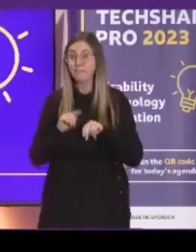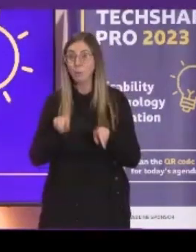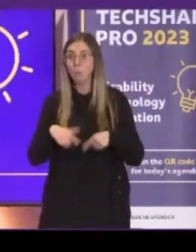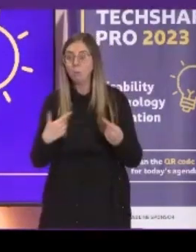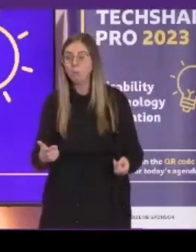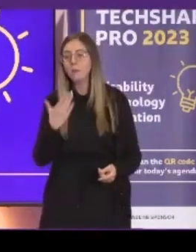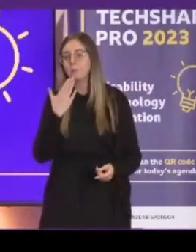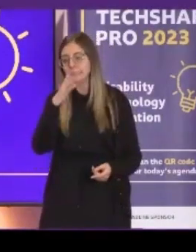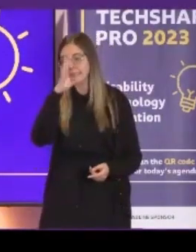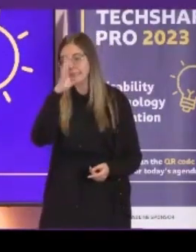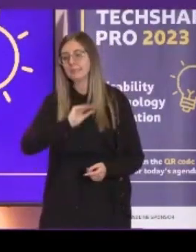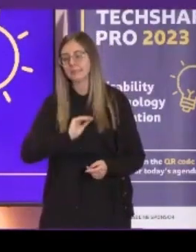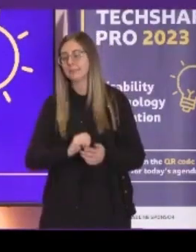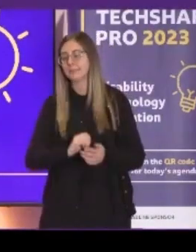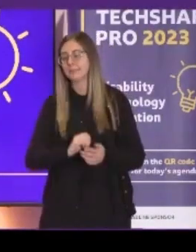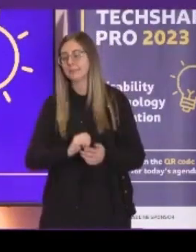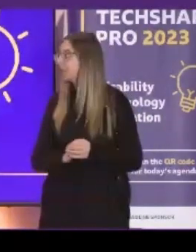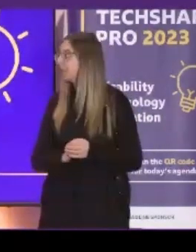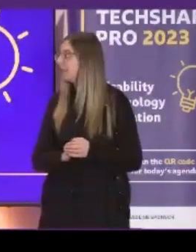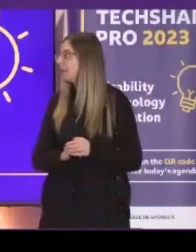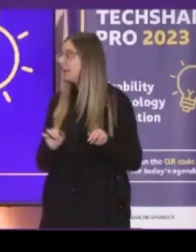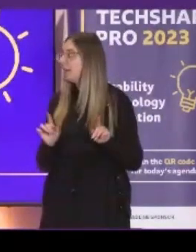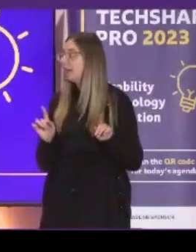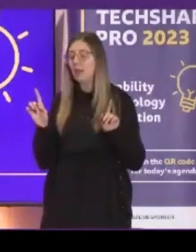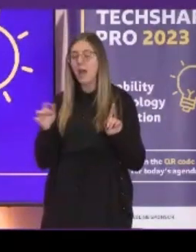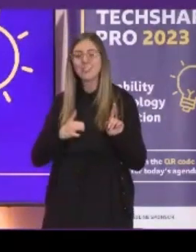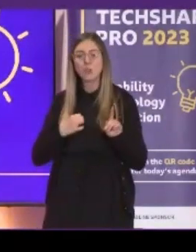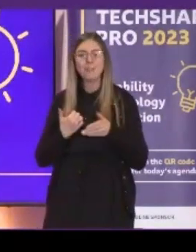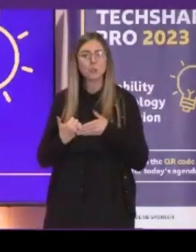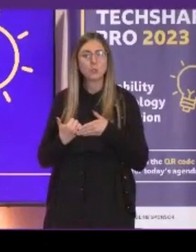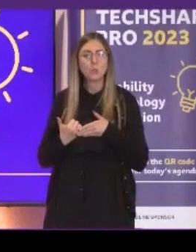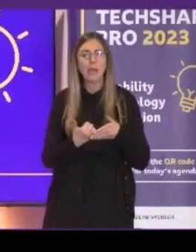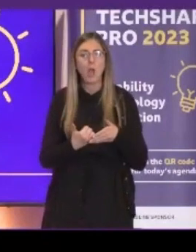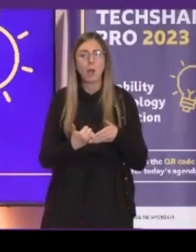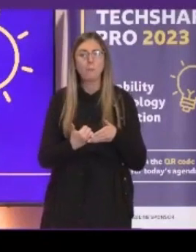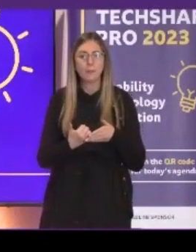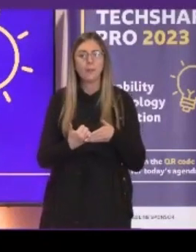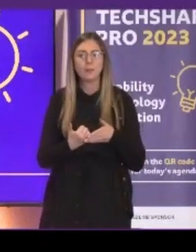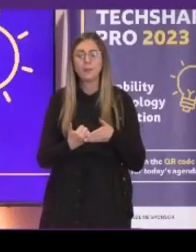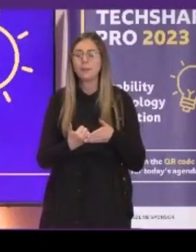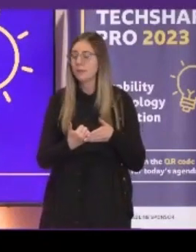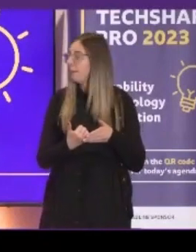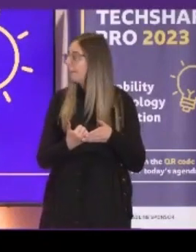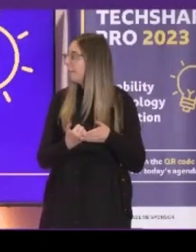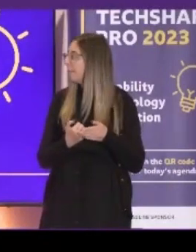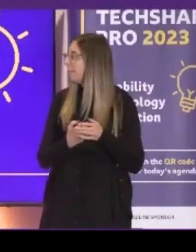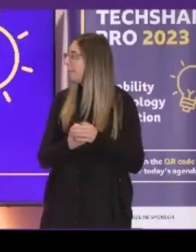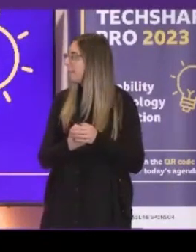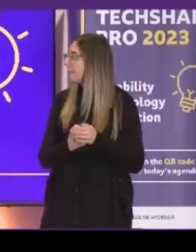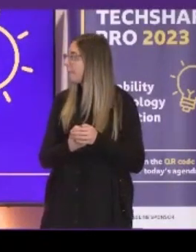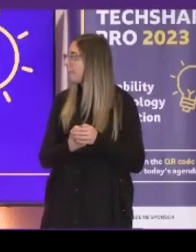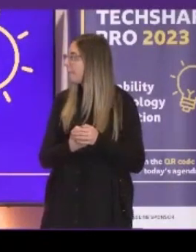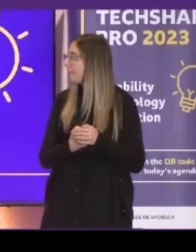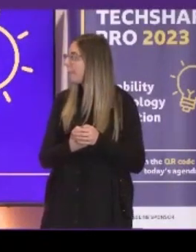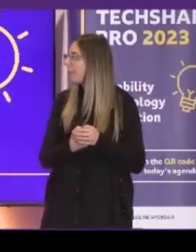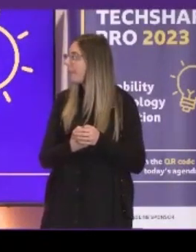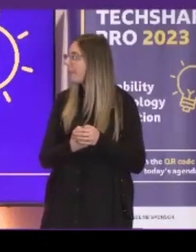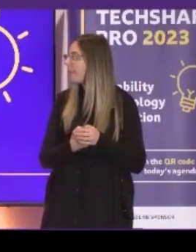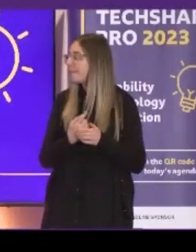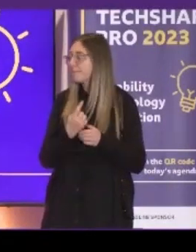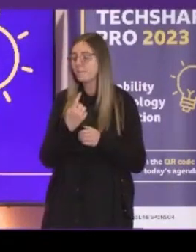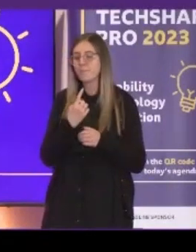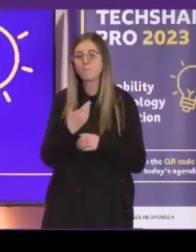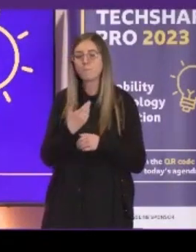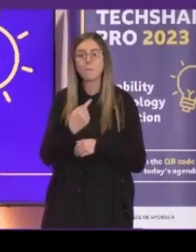well. I really want to back up what Artie's saying, and I think it was mentioned in the key address yesterday in the